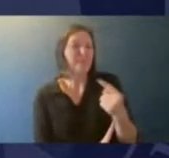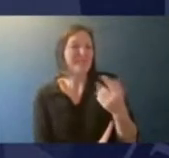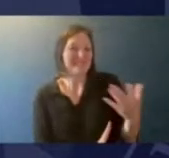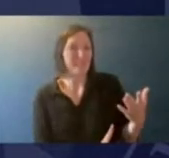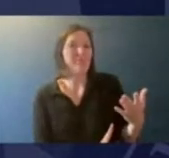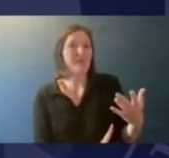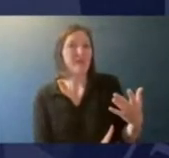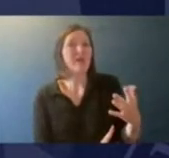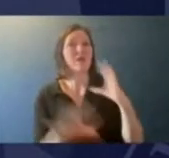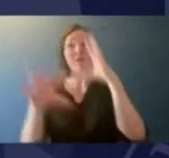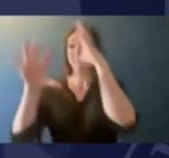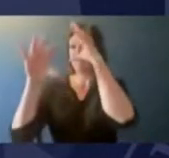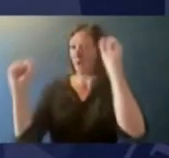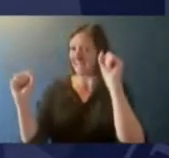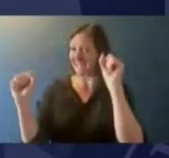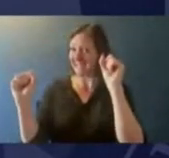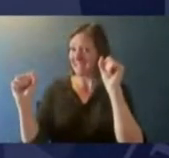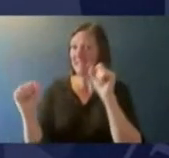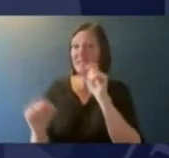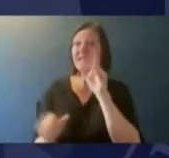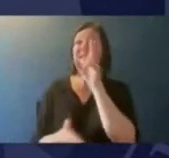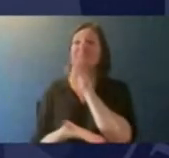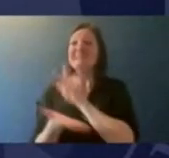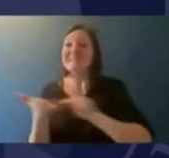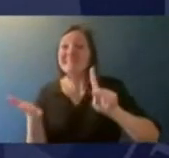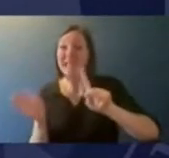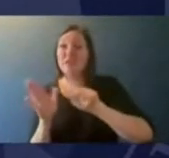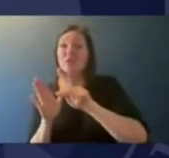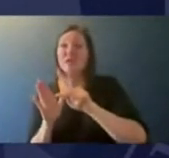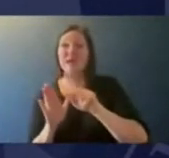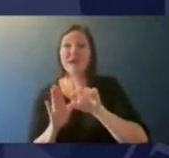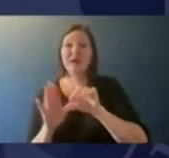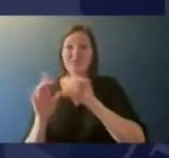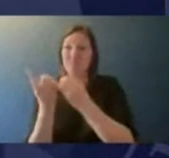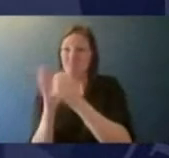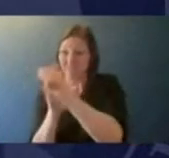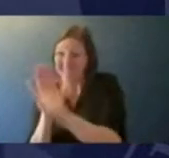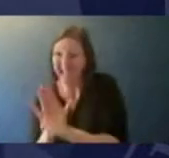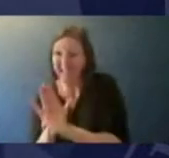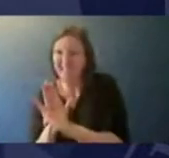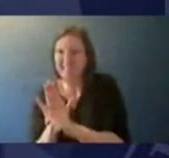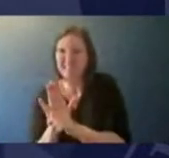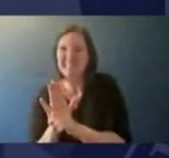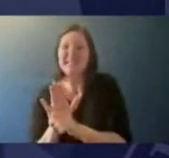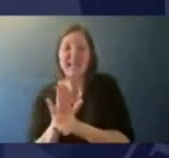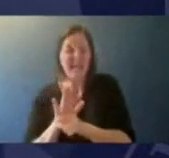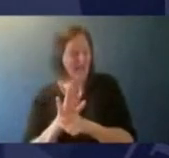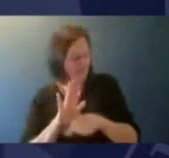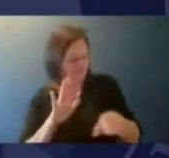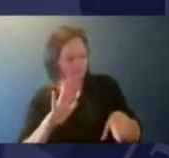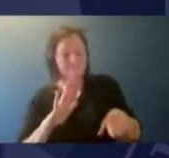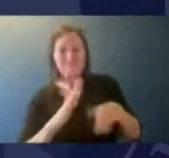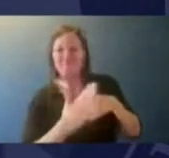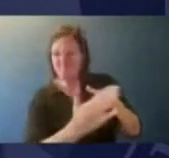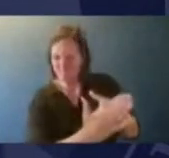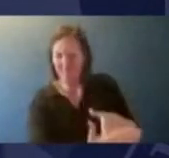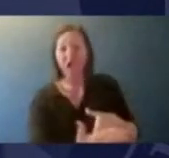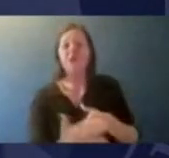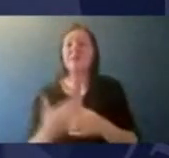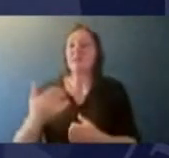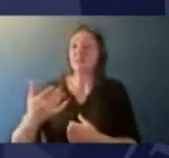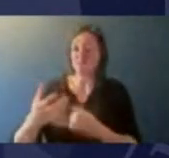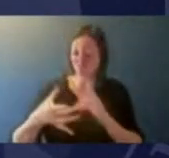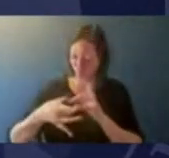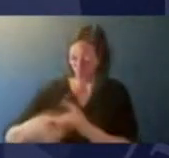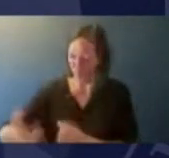the President, the Secretary of State have condemned, and I certainly want to join with them in